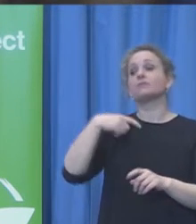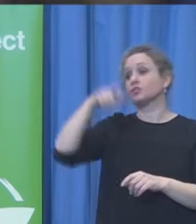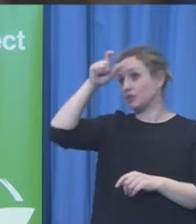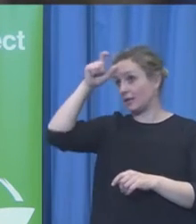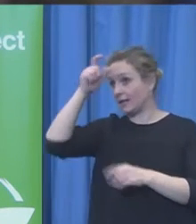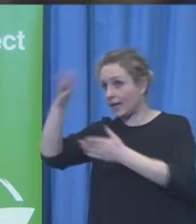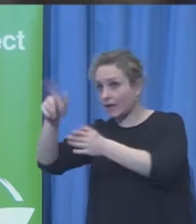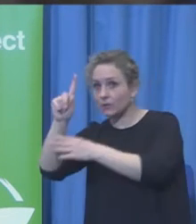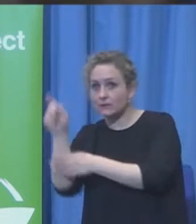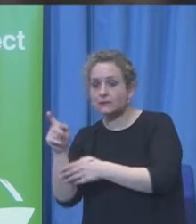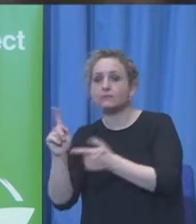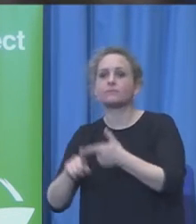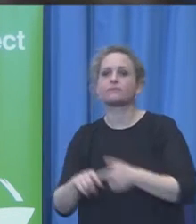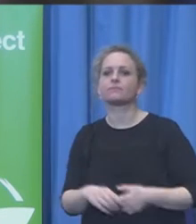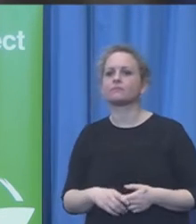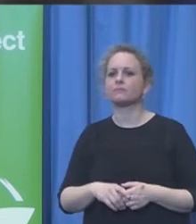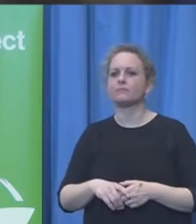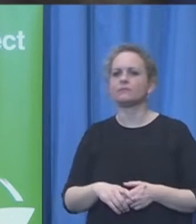vocational training.